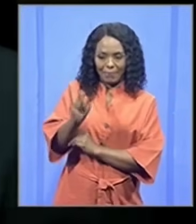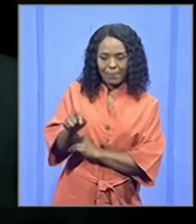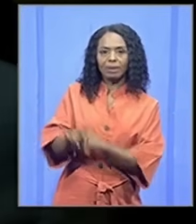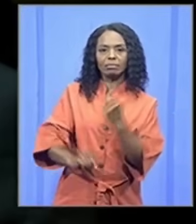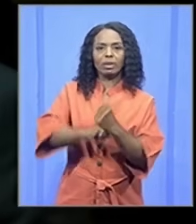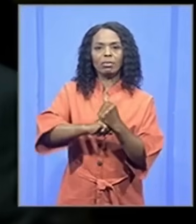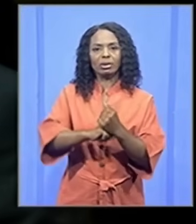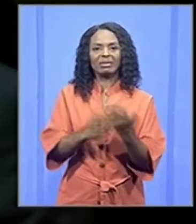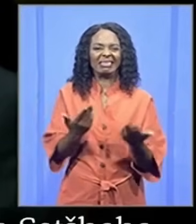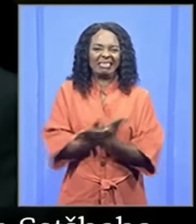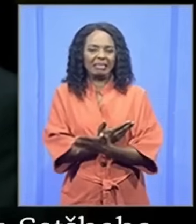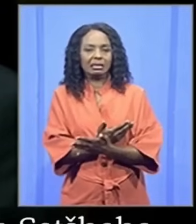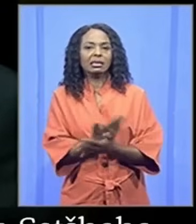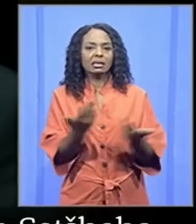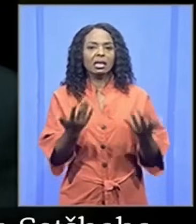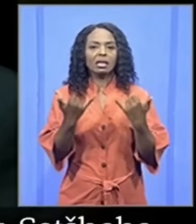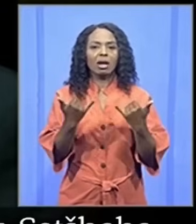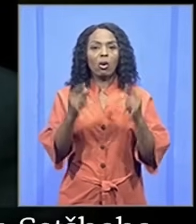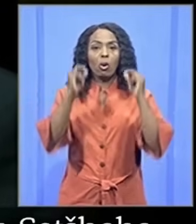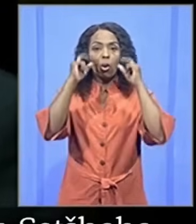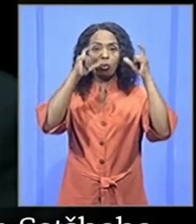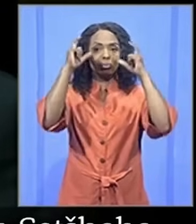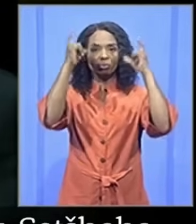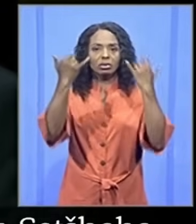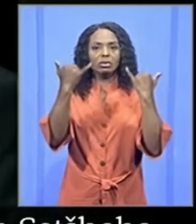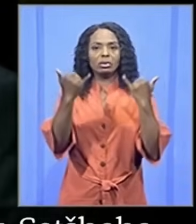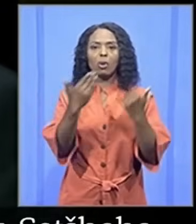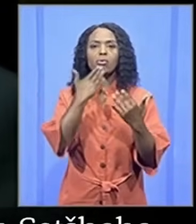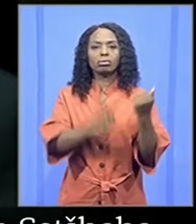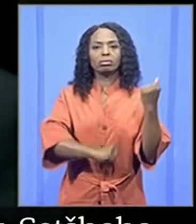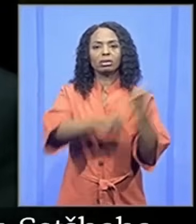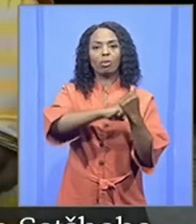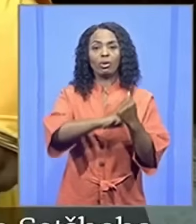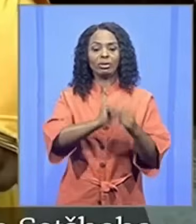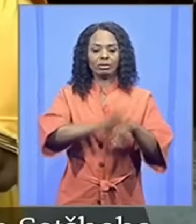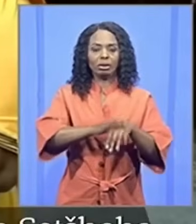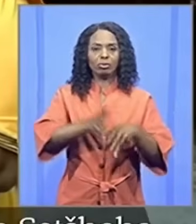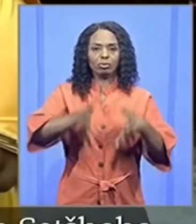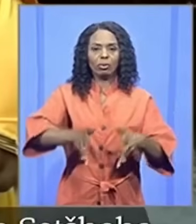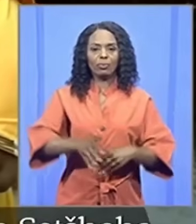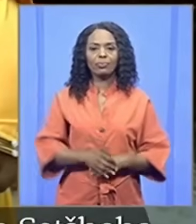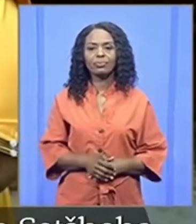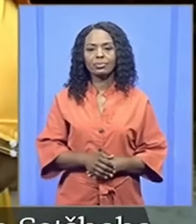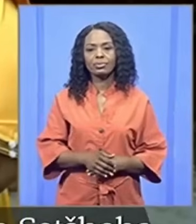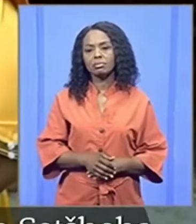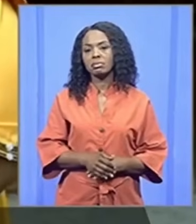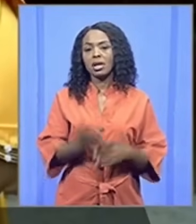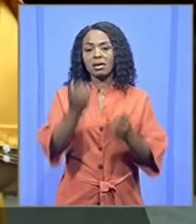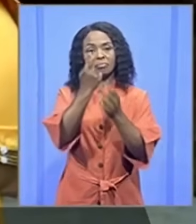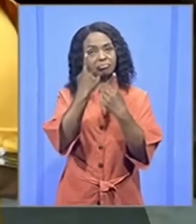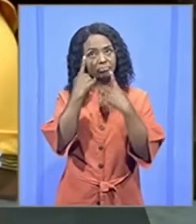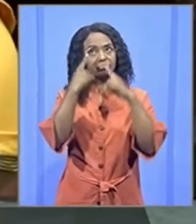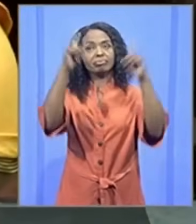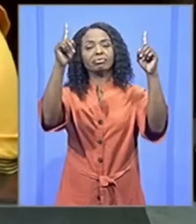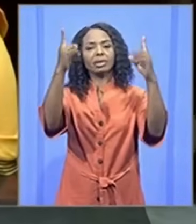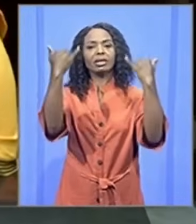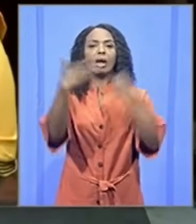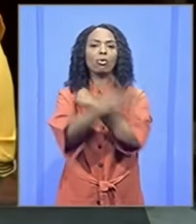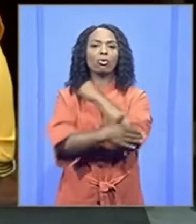that. And we were very cautious about who we would support this round. It is the victory for the country to